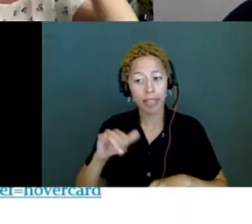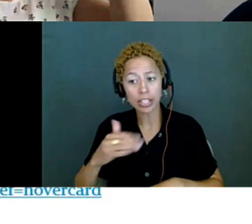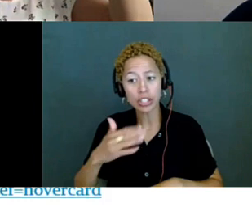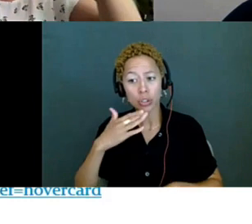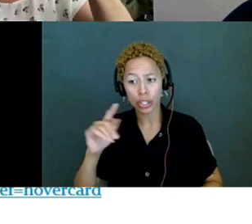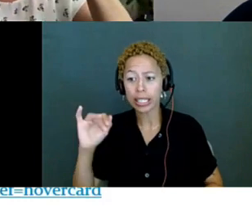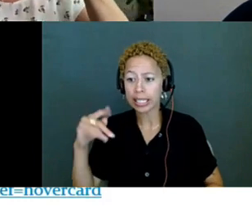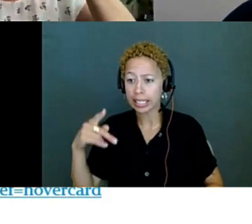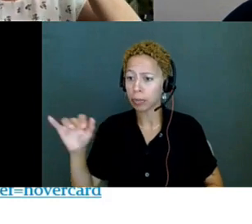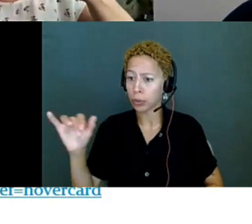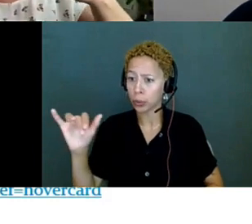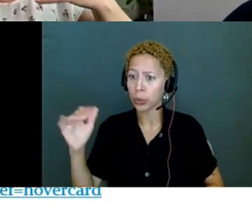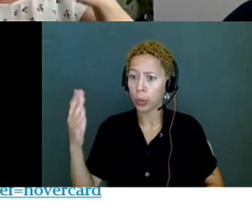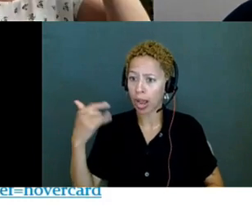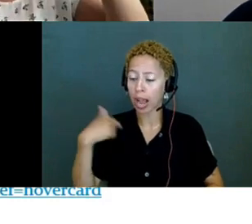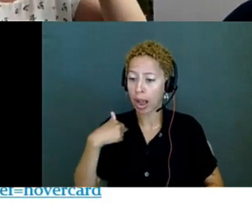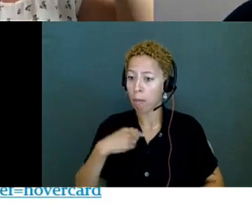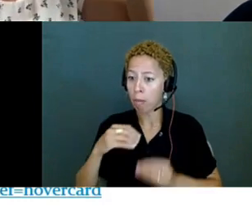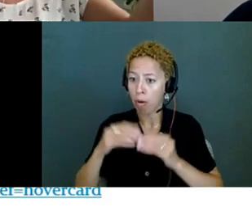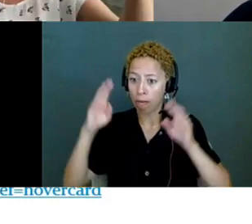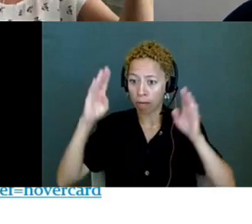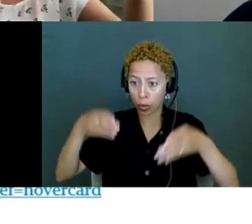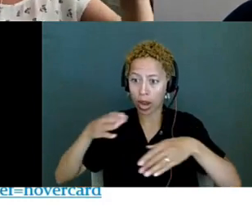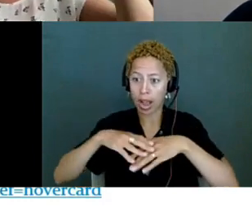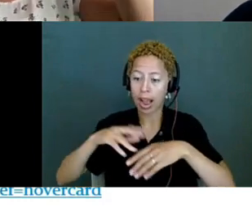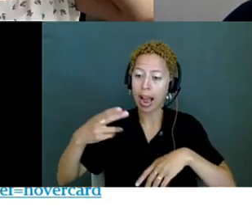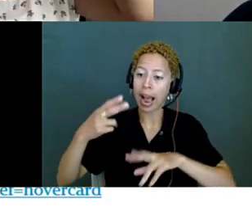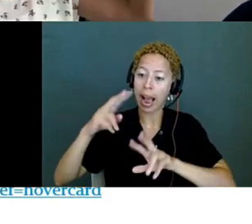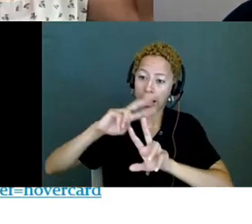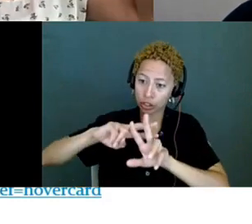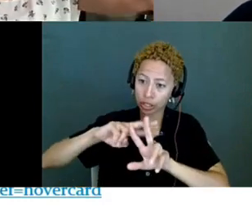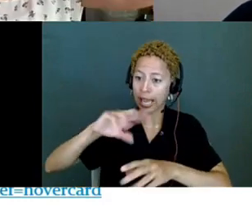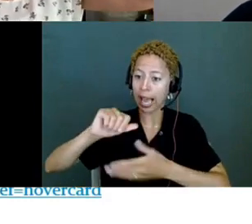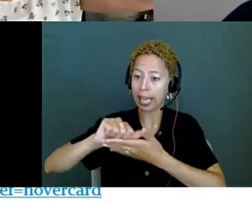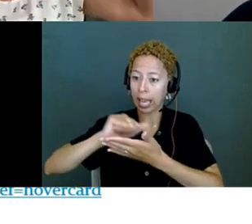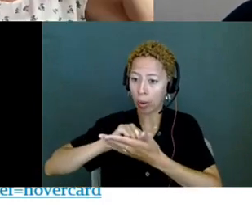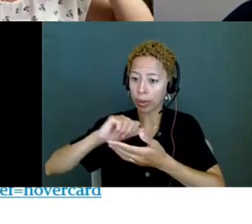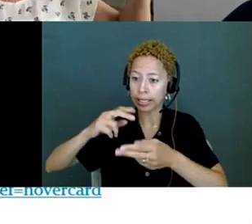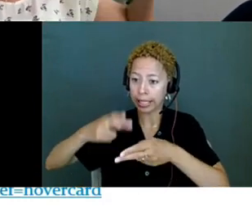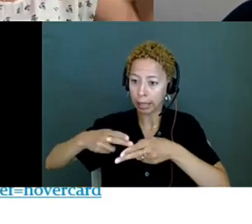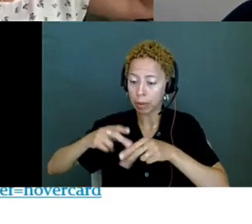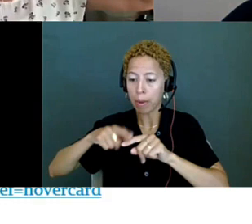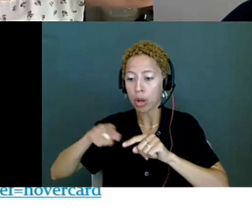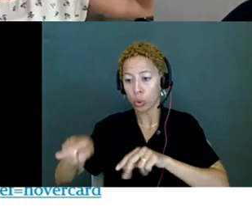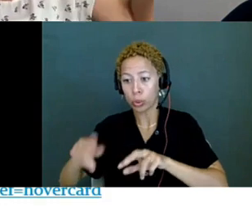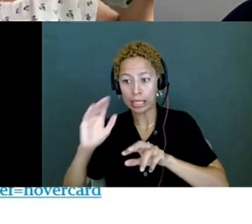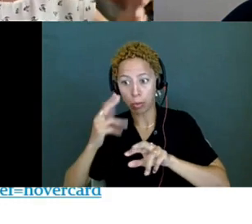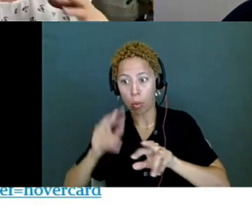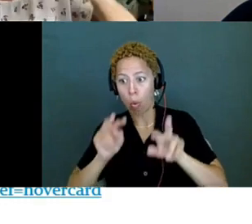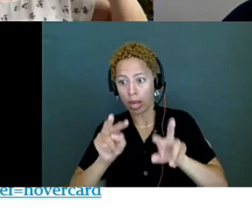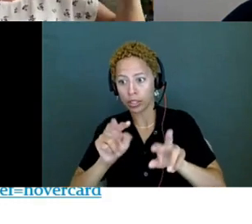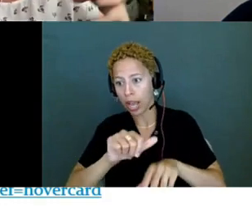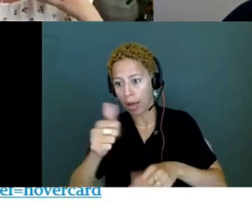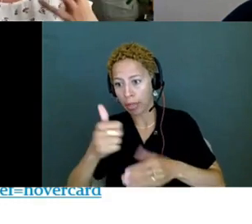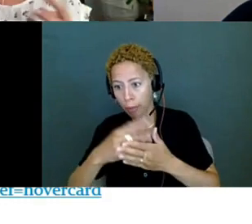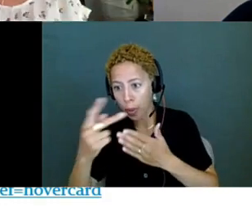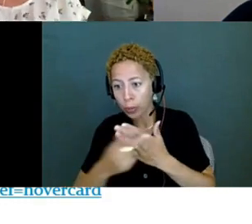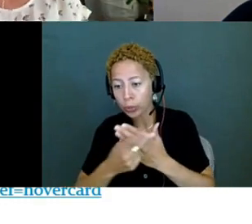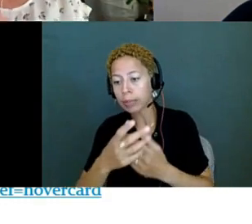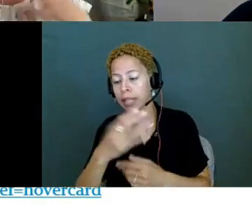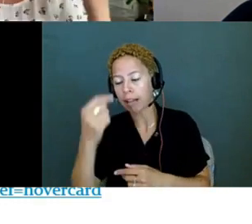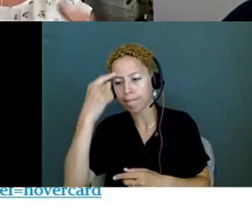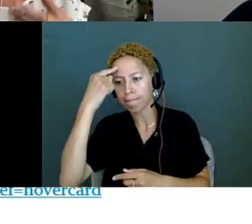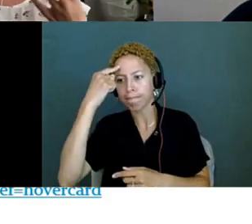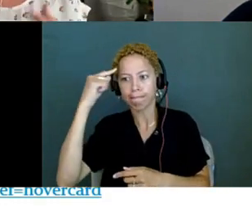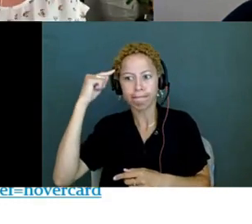because we sometimes I focus more on hashtags and account names, but you're actually watching and monitoring other programs as well and being